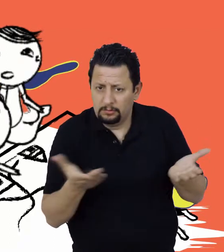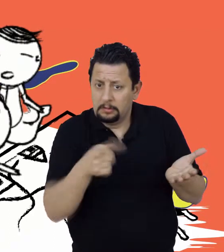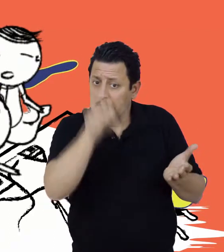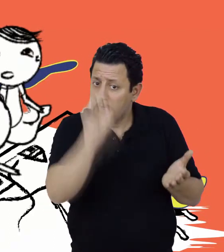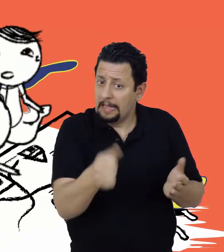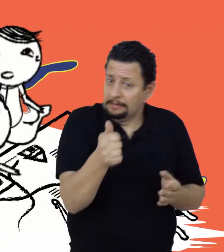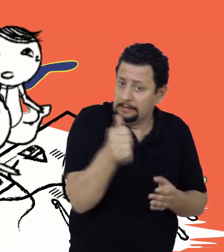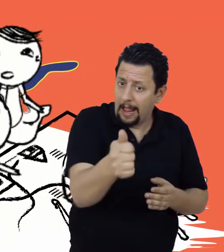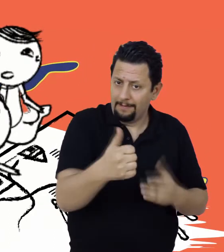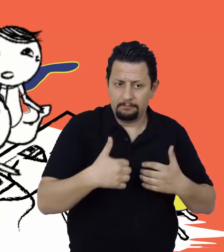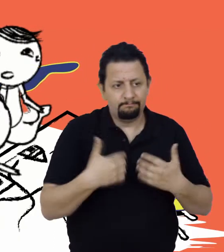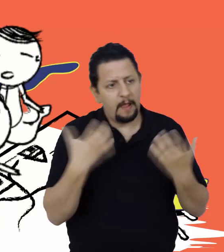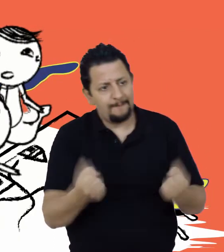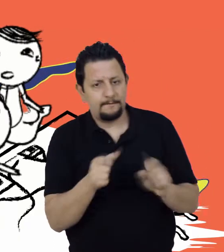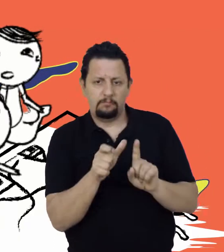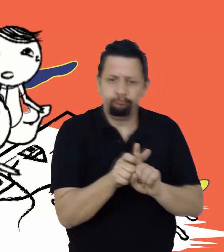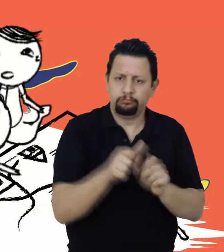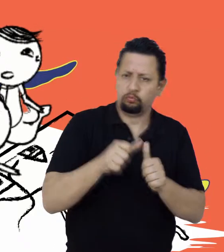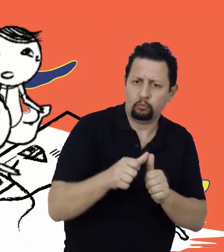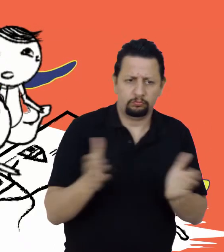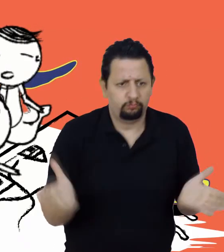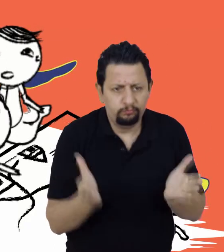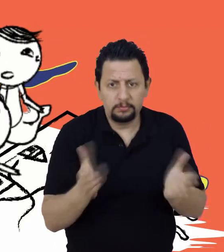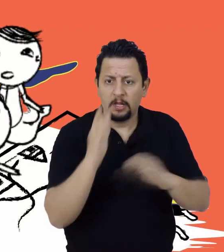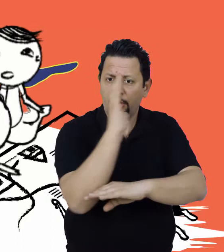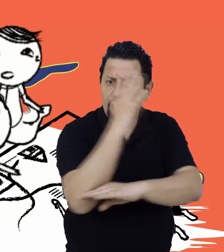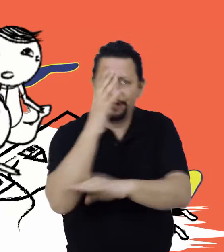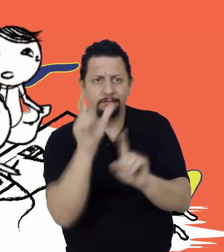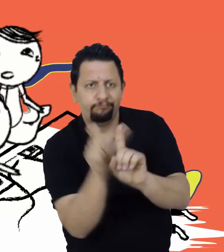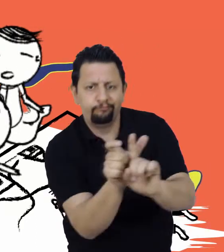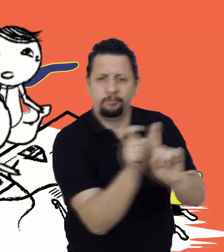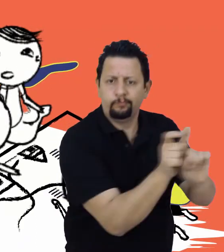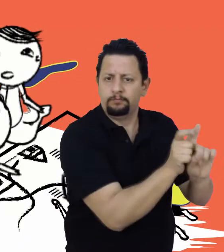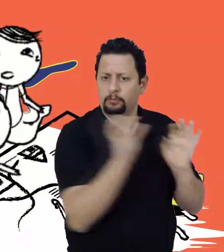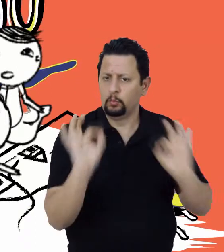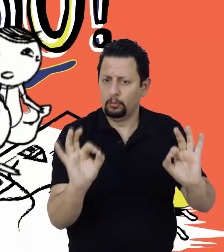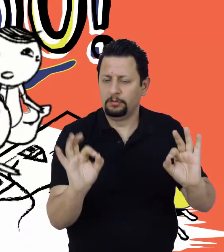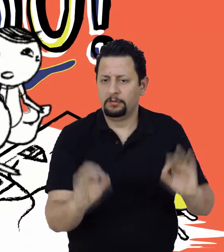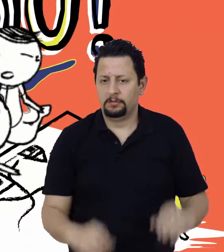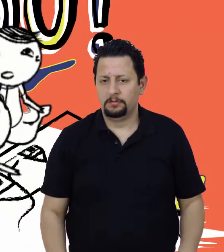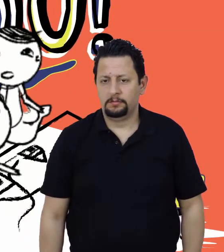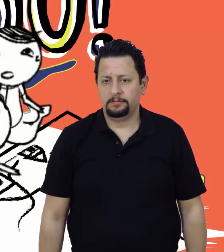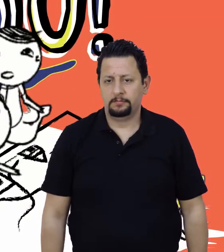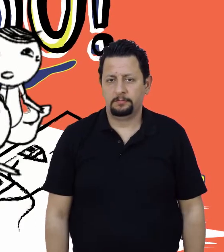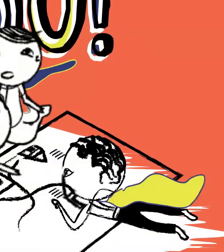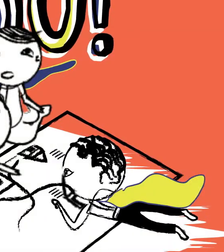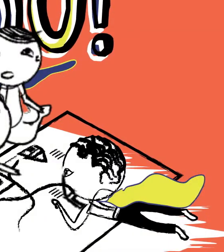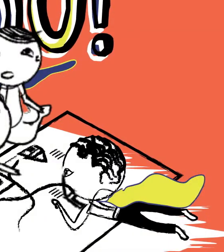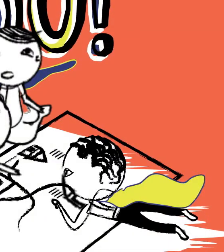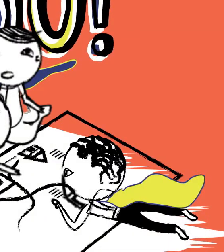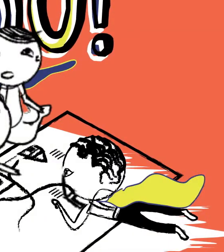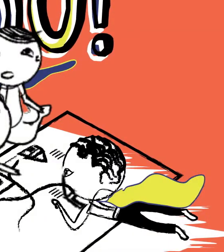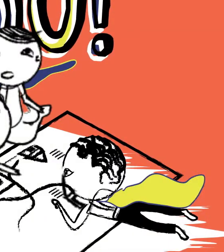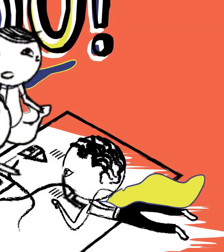3. Protect nature. See facilitator's notes. Over to you. On the left corner of the image, the